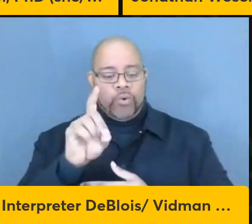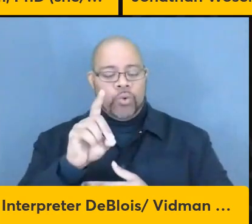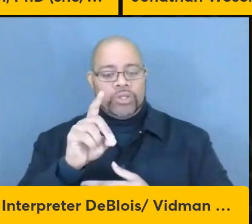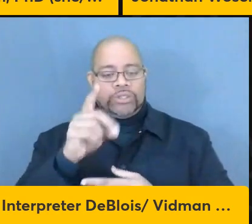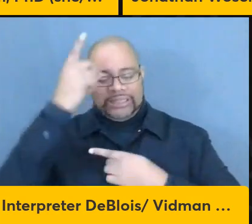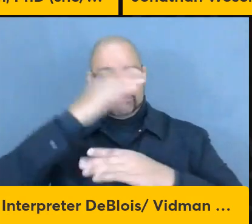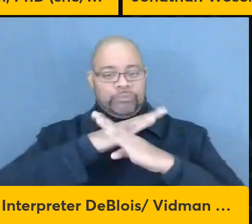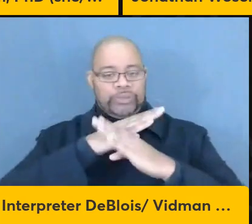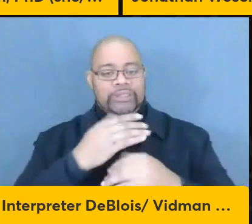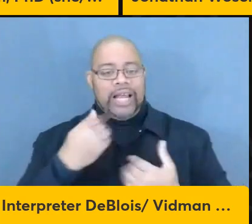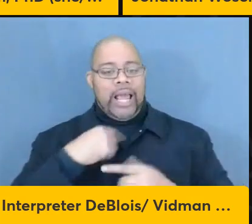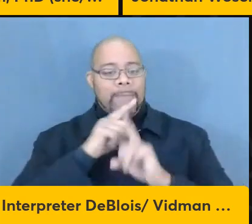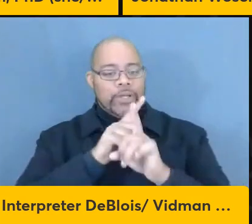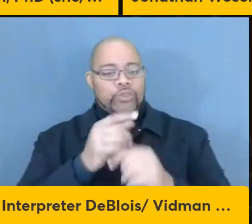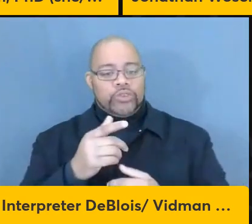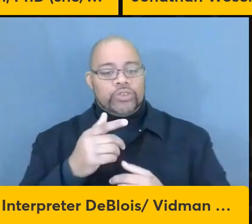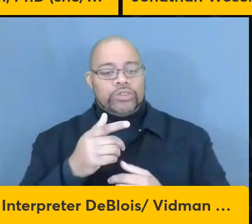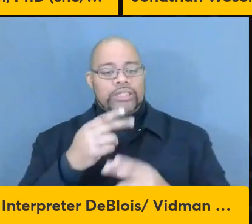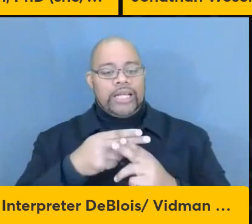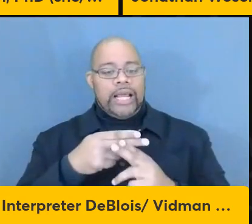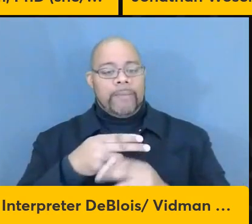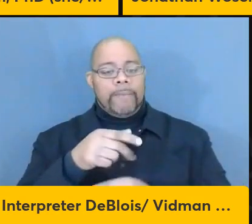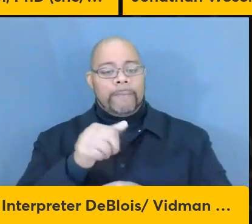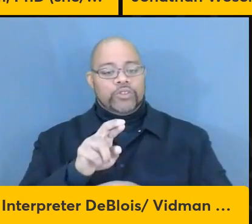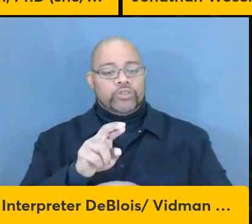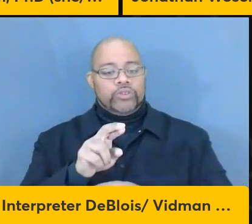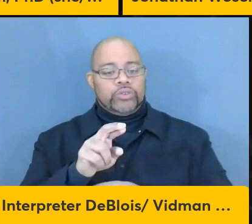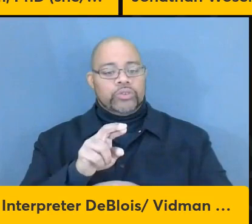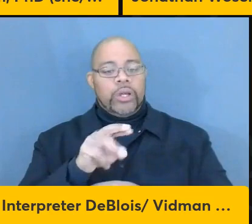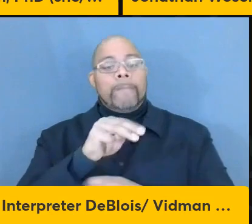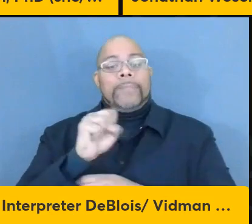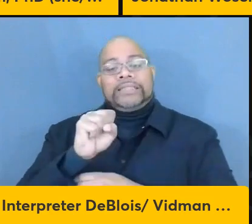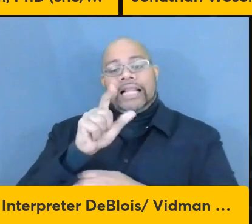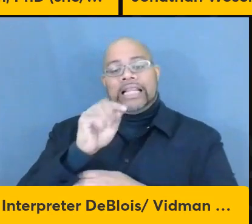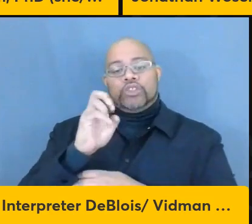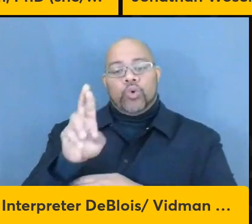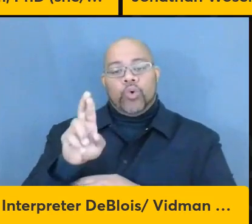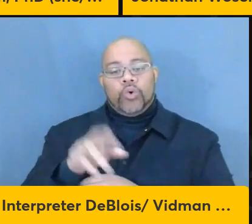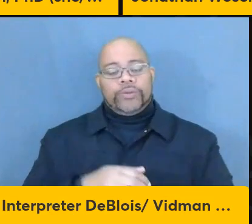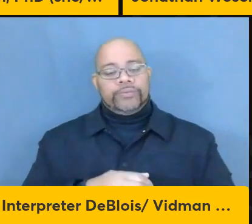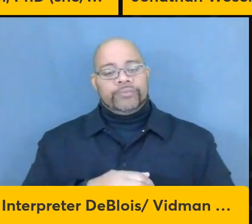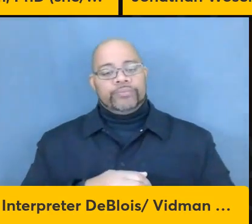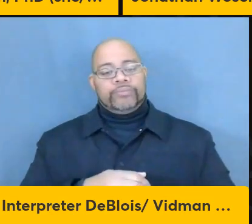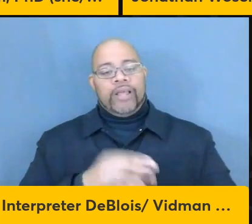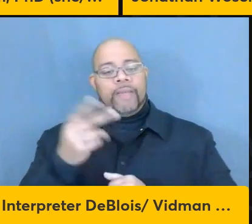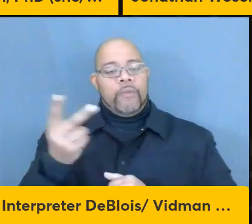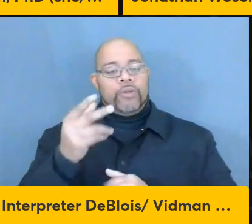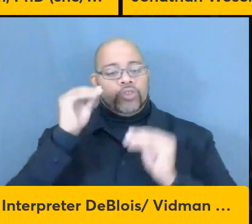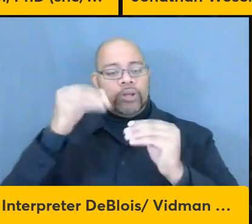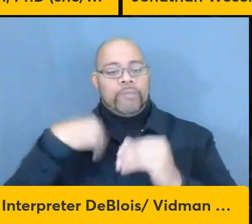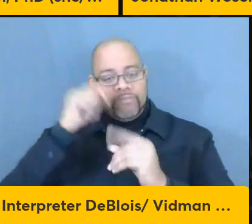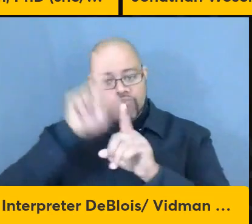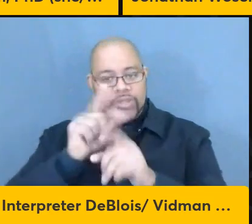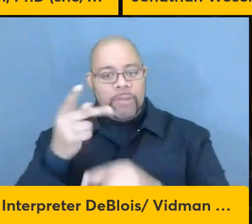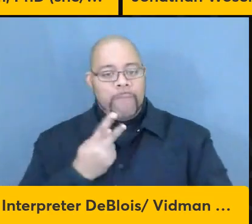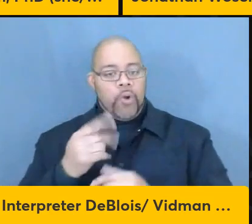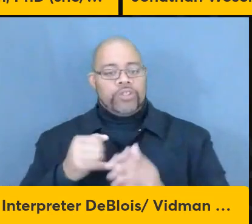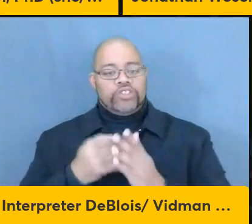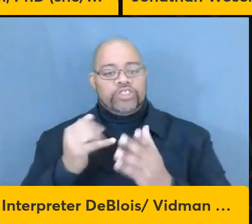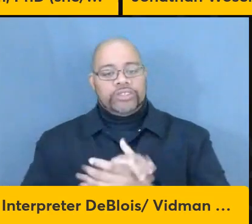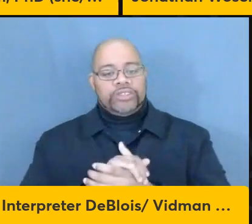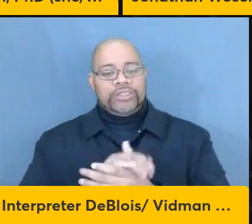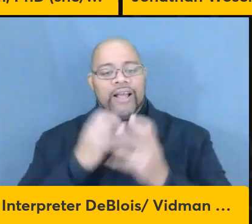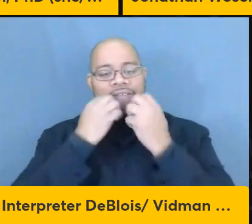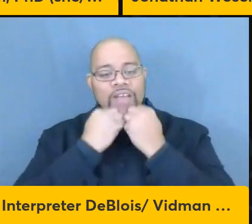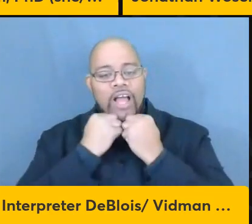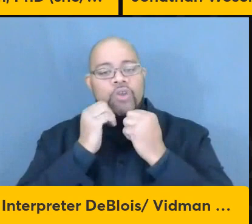had a mentor, it goes by the name of Mr. and Mrs. Lendor. And they taught my brother and I just the value